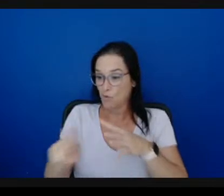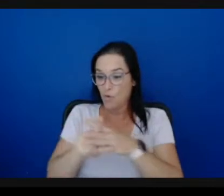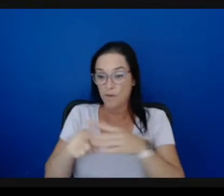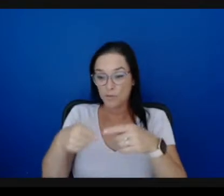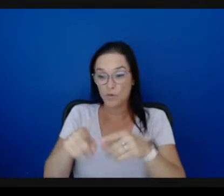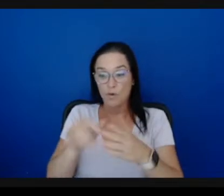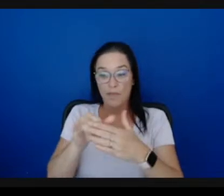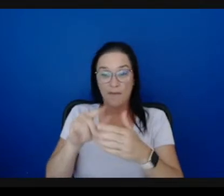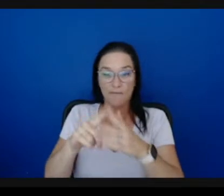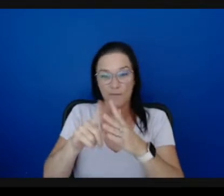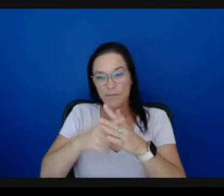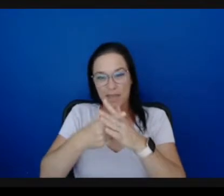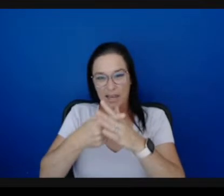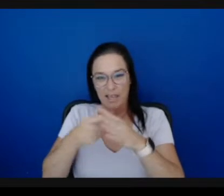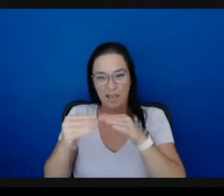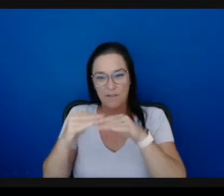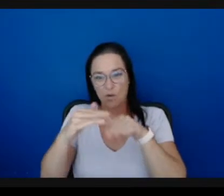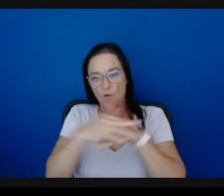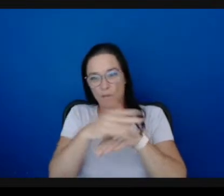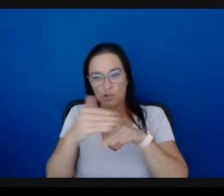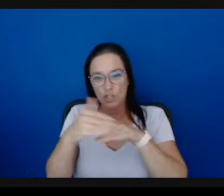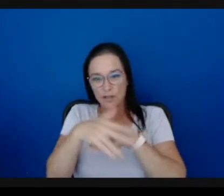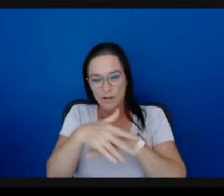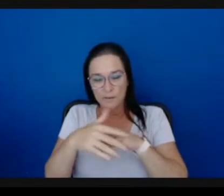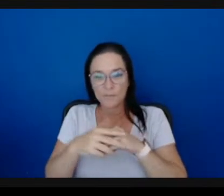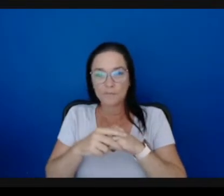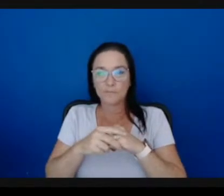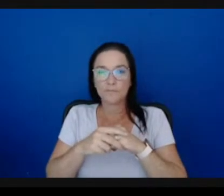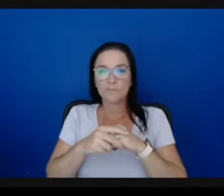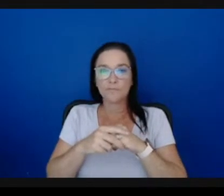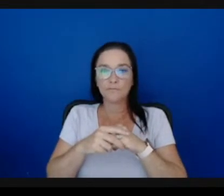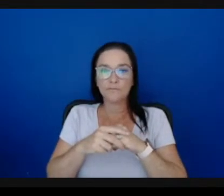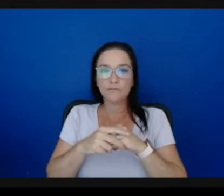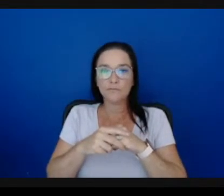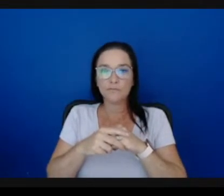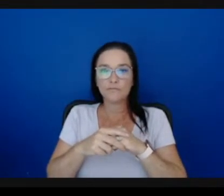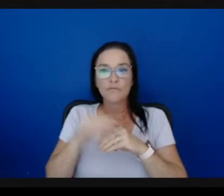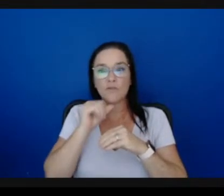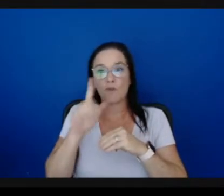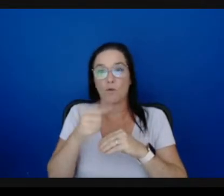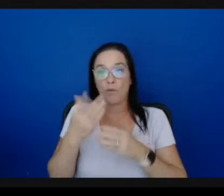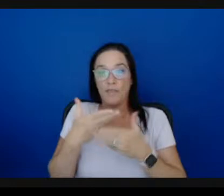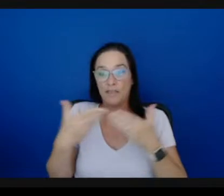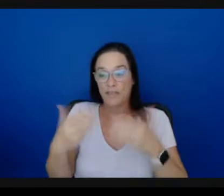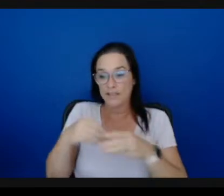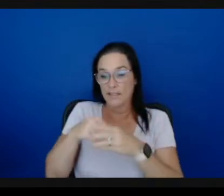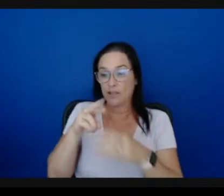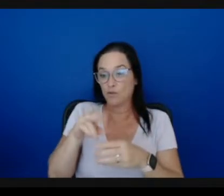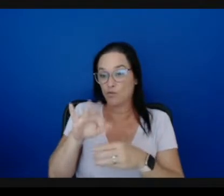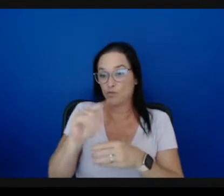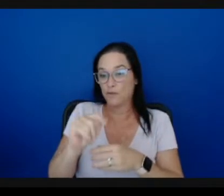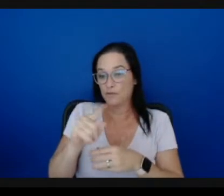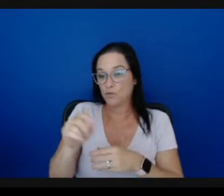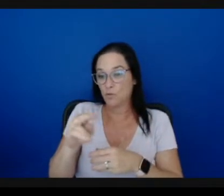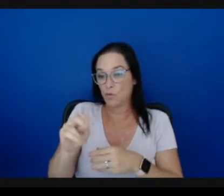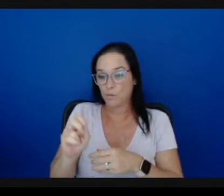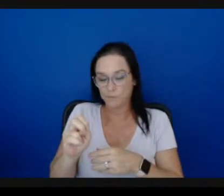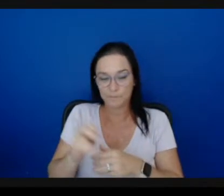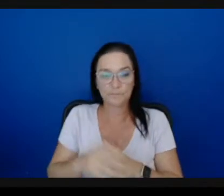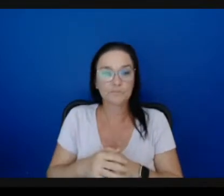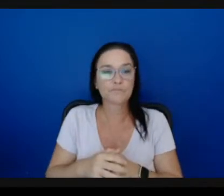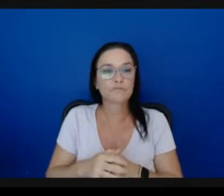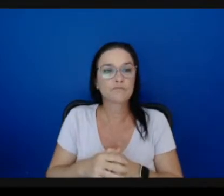eruption, right? So it wasn't just the stuff that was stored in the rift zone came back to the surface. So